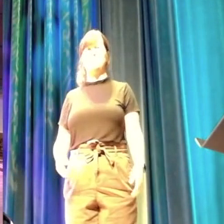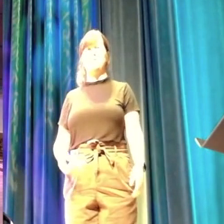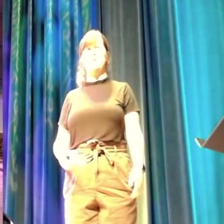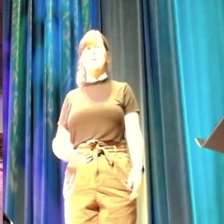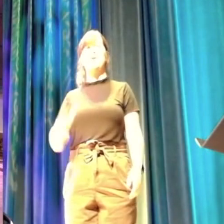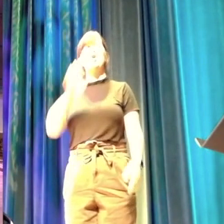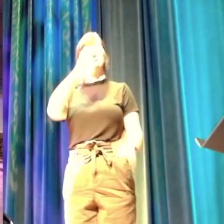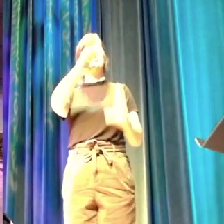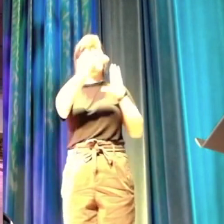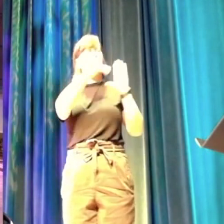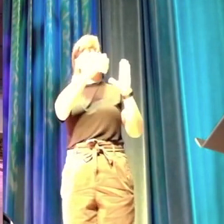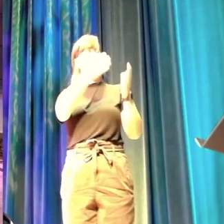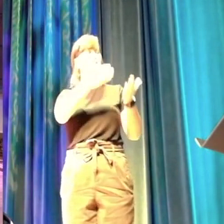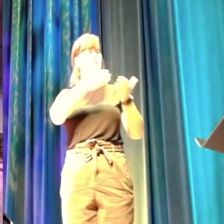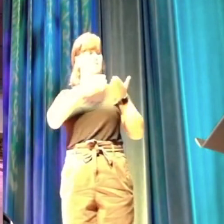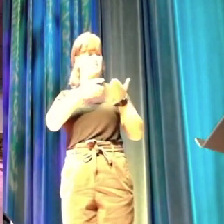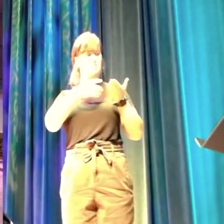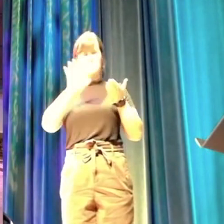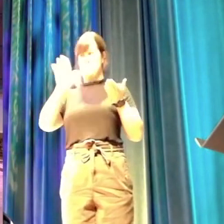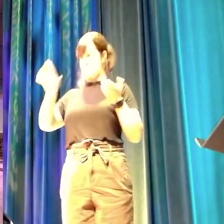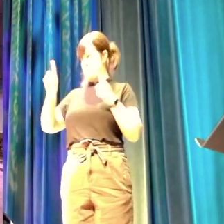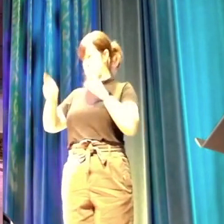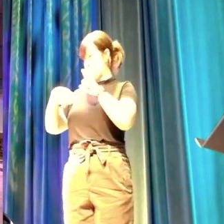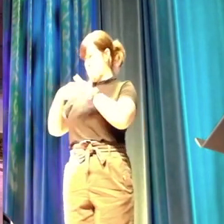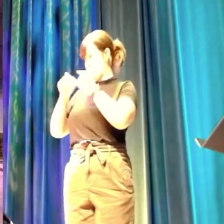Her email asked, when could I be in?